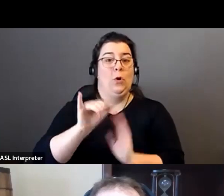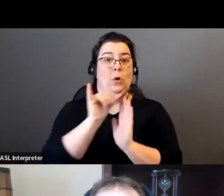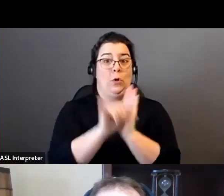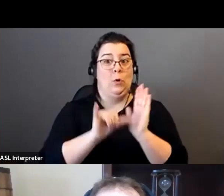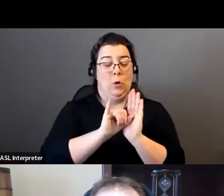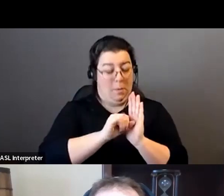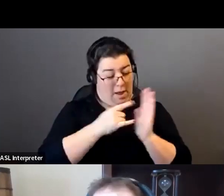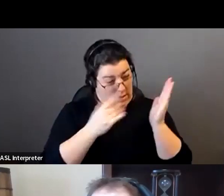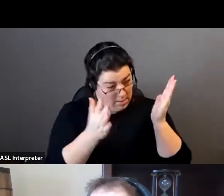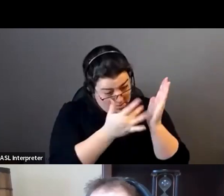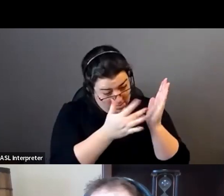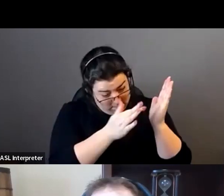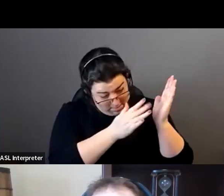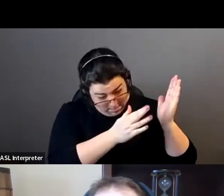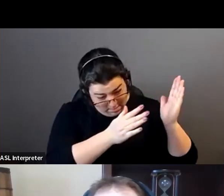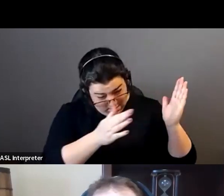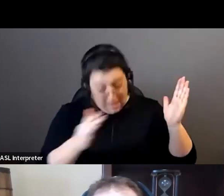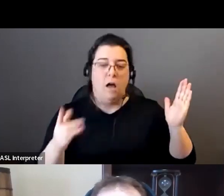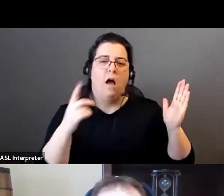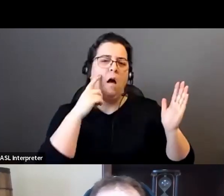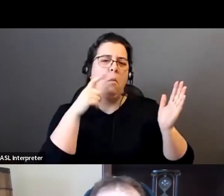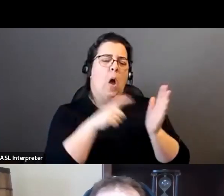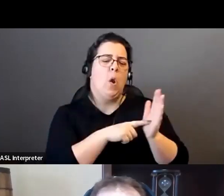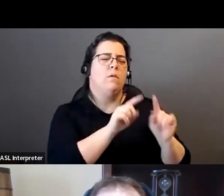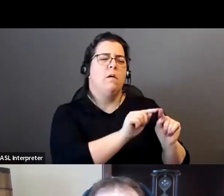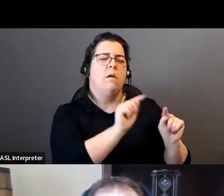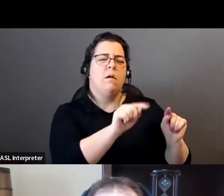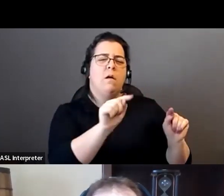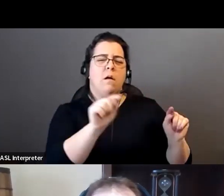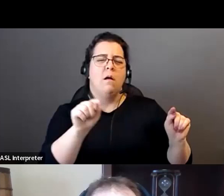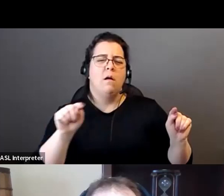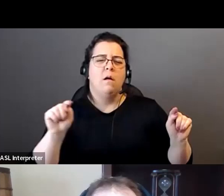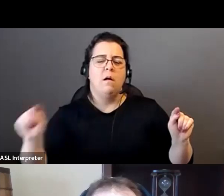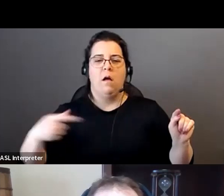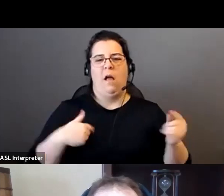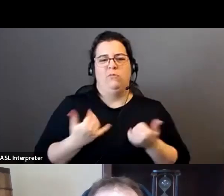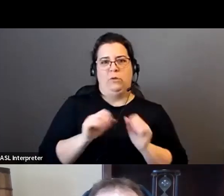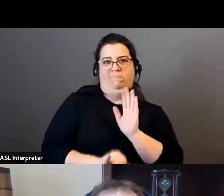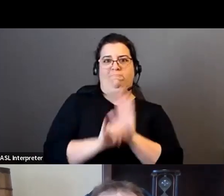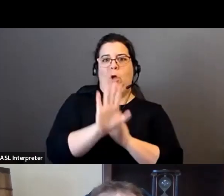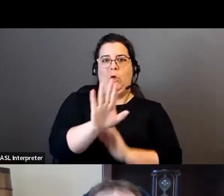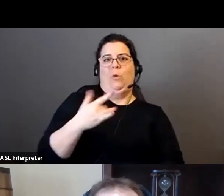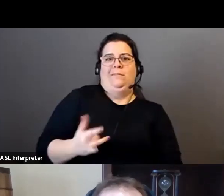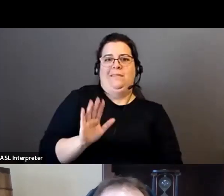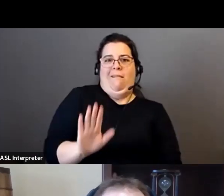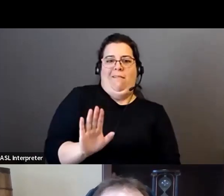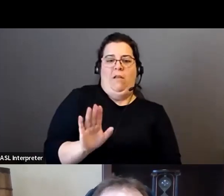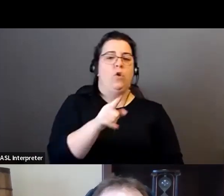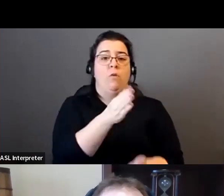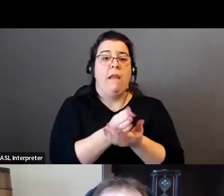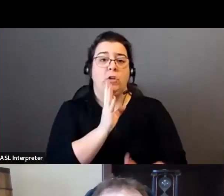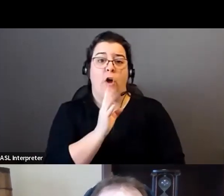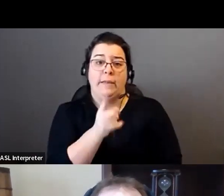thing that I noticed the most was that as I skipped through it to try to kind of find your style, you're never talking, which